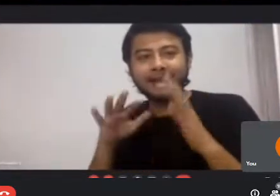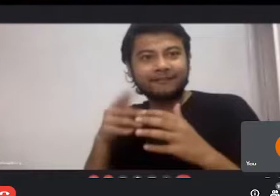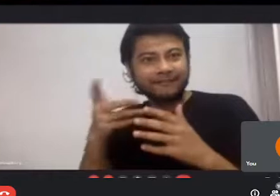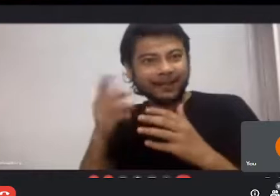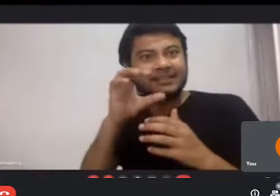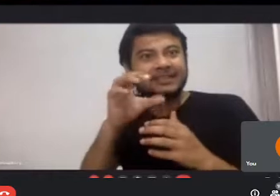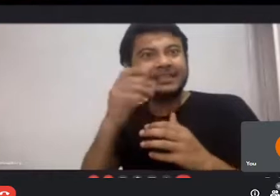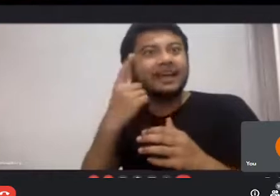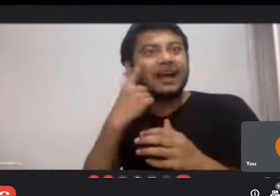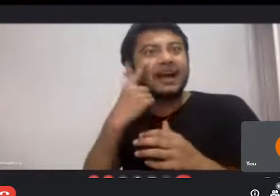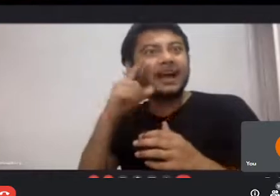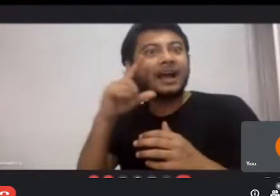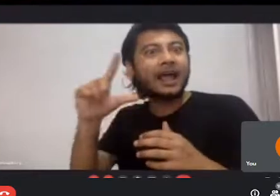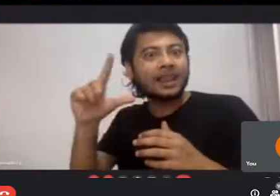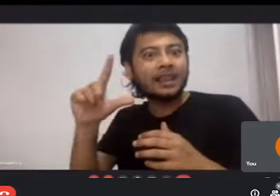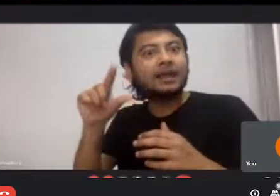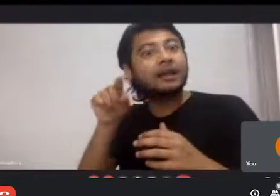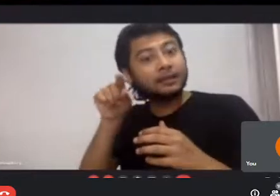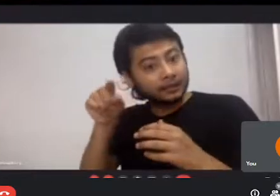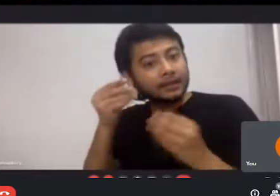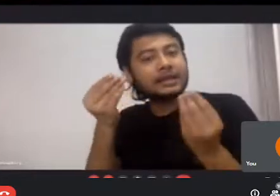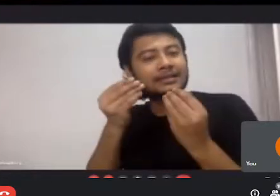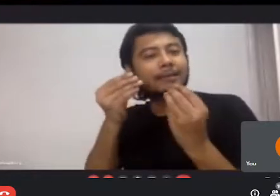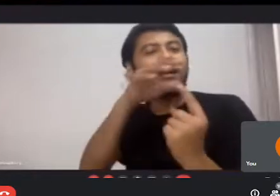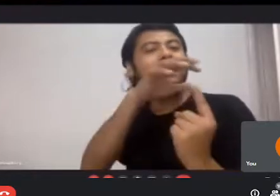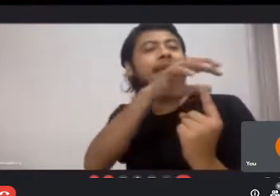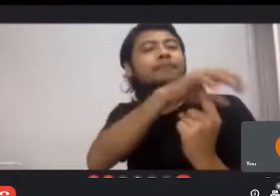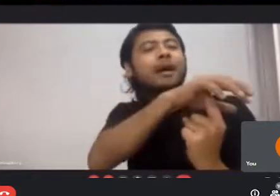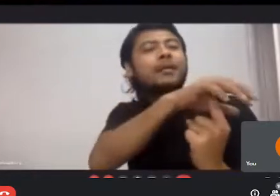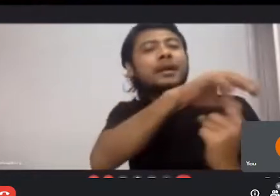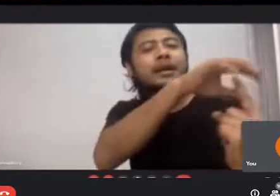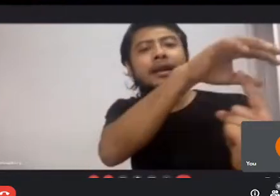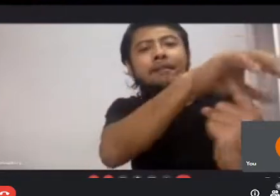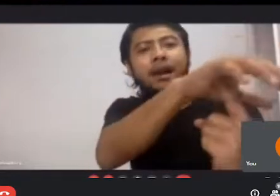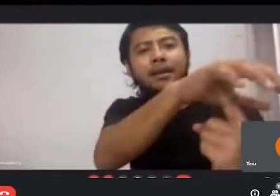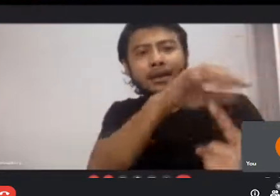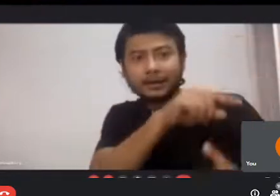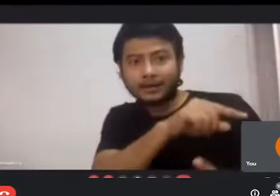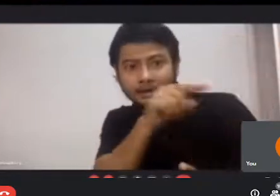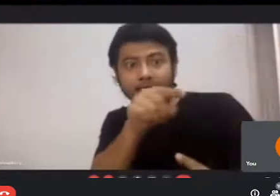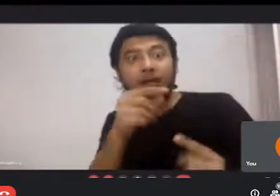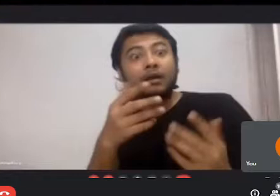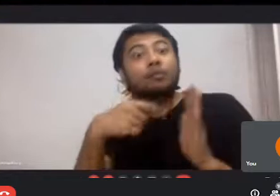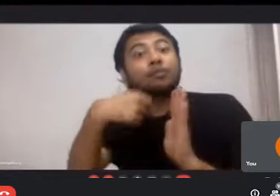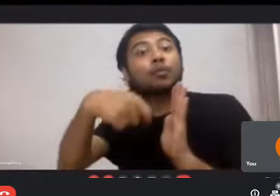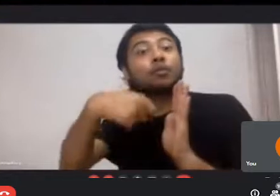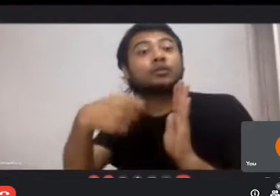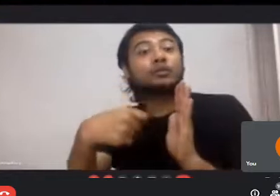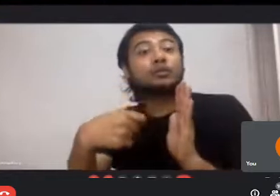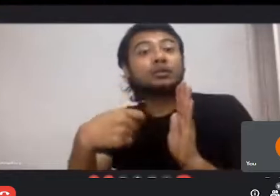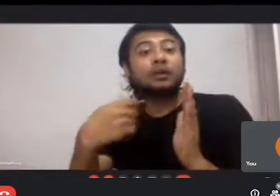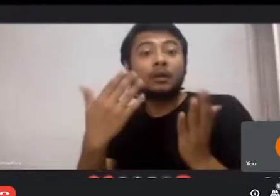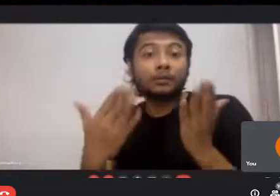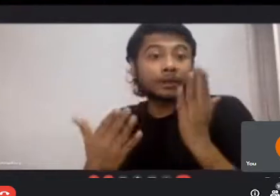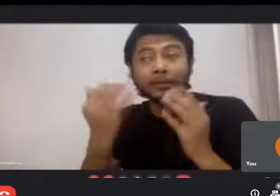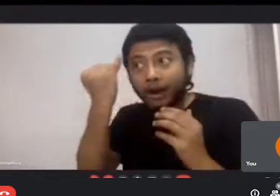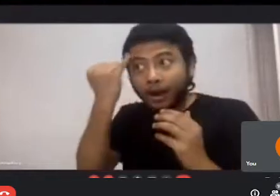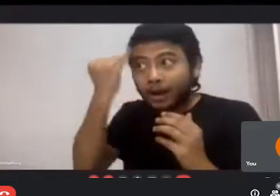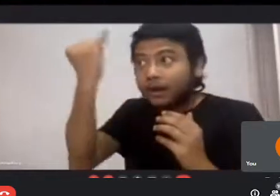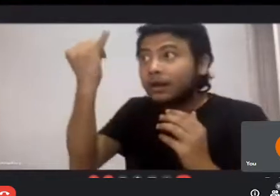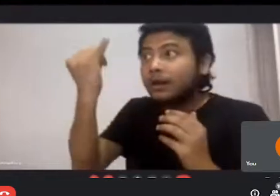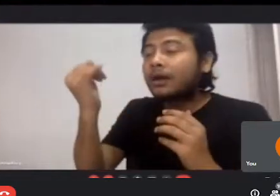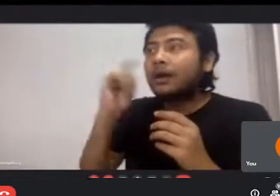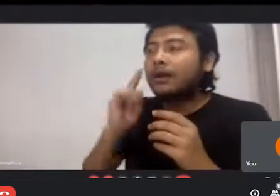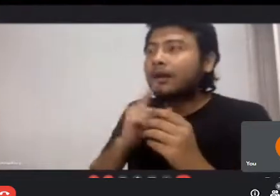centers, maybe we will think of working with deaf multi-literacies and how